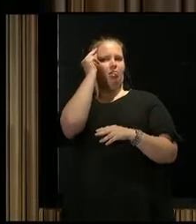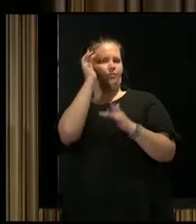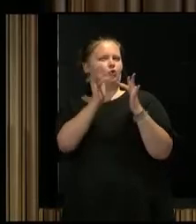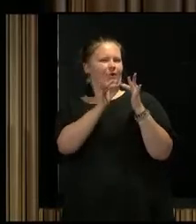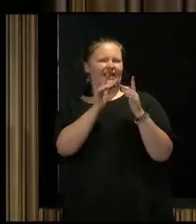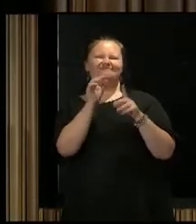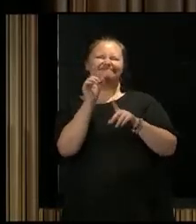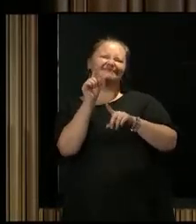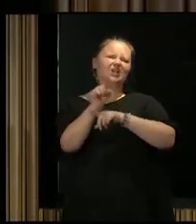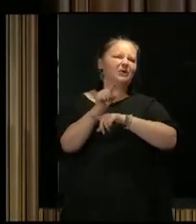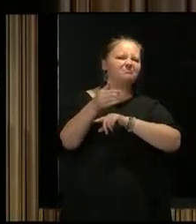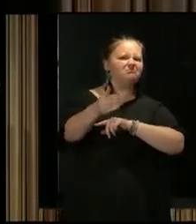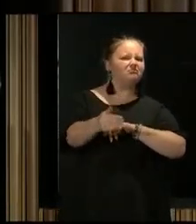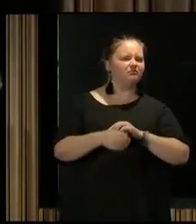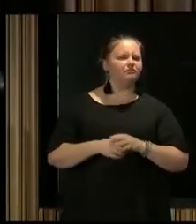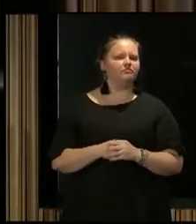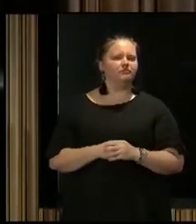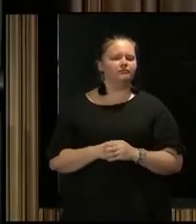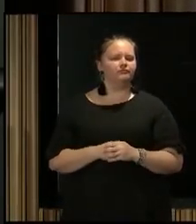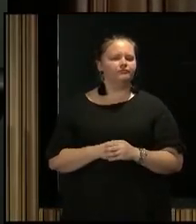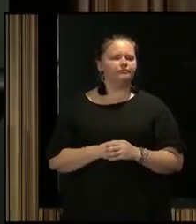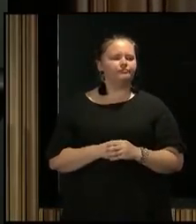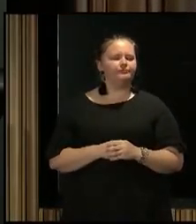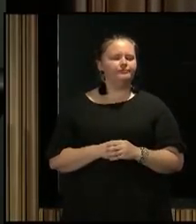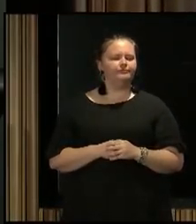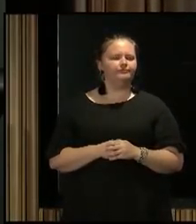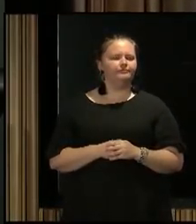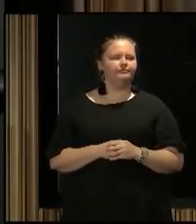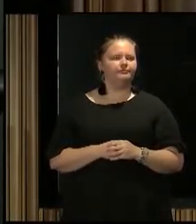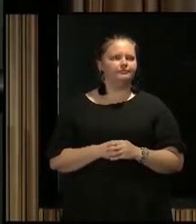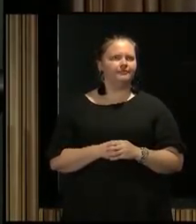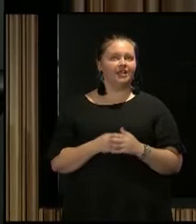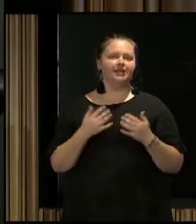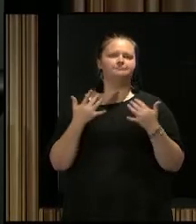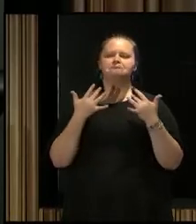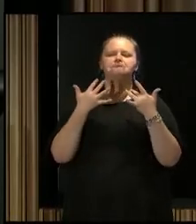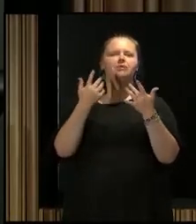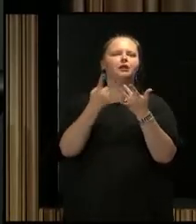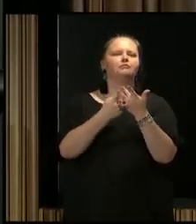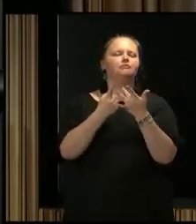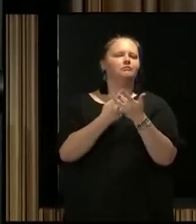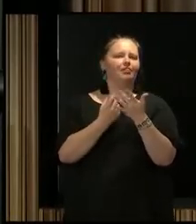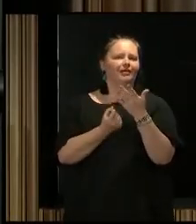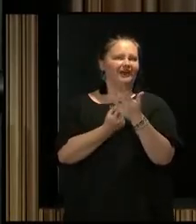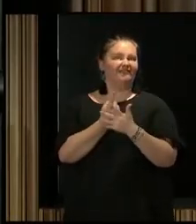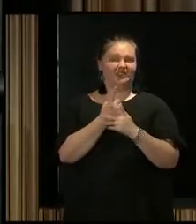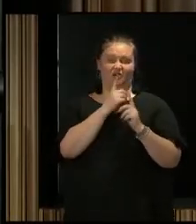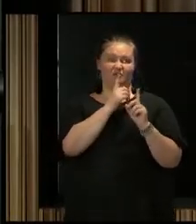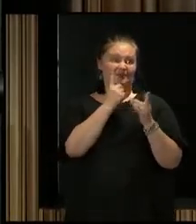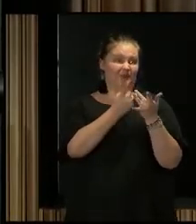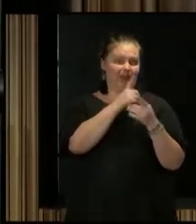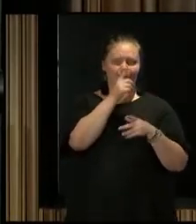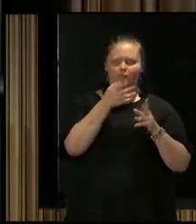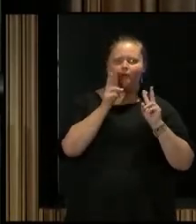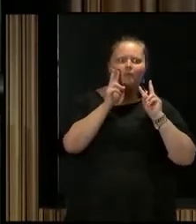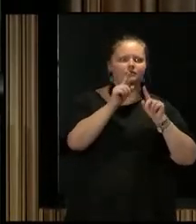week. When we were meeting before, there's a number of game changer events that I was recommending to a couple of people. Go watch